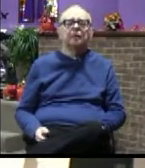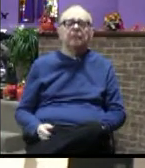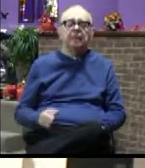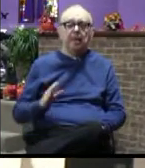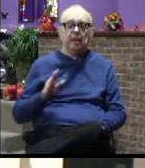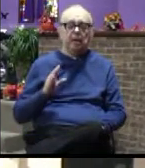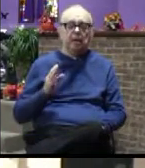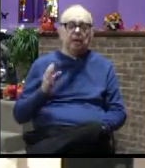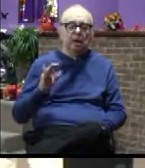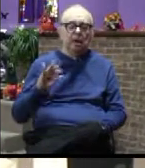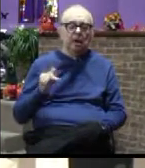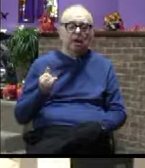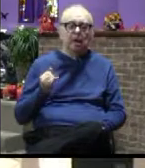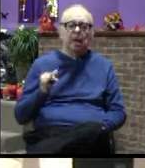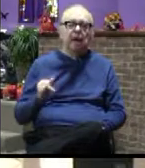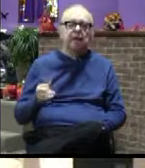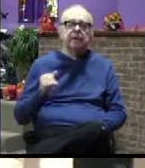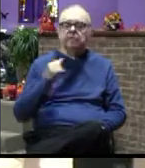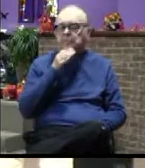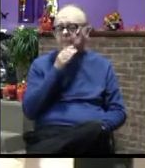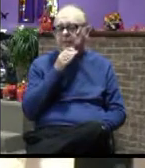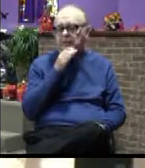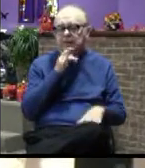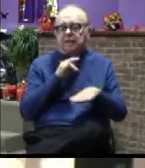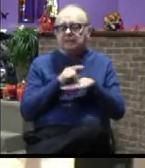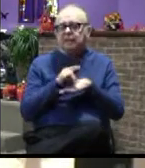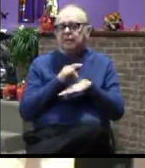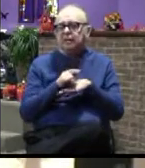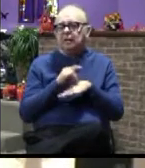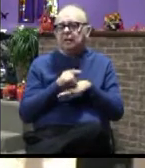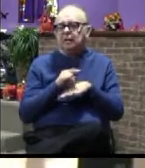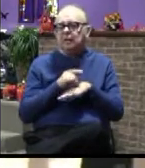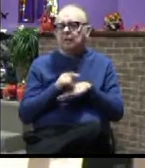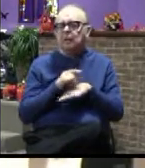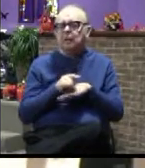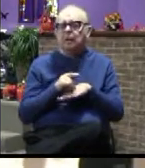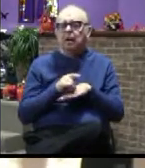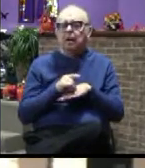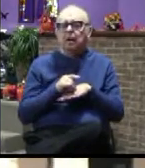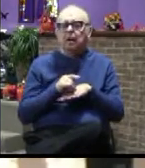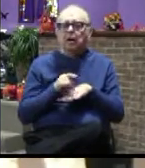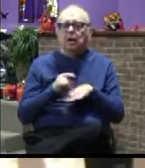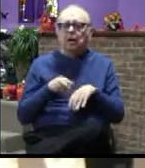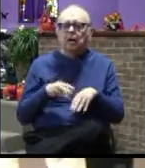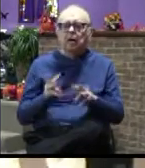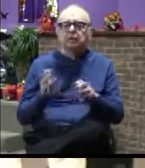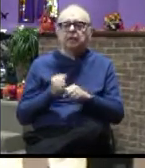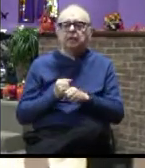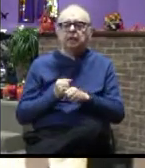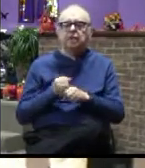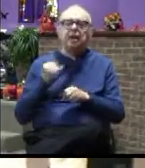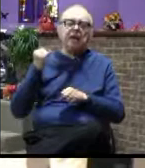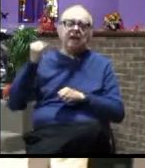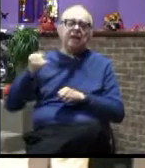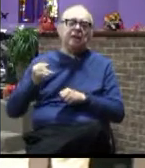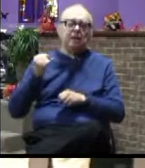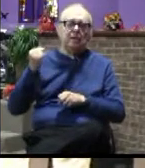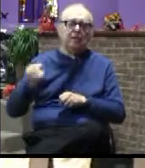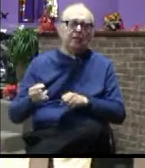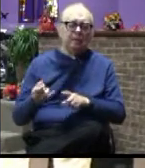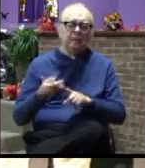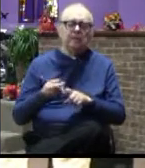Him and his mother connived a way to get the inheritance from